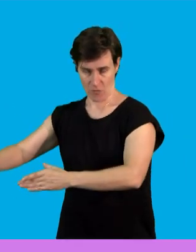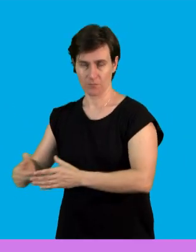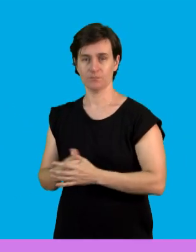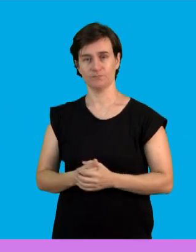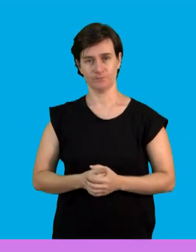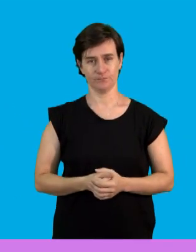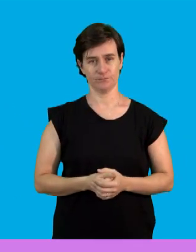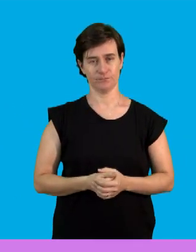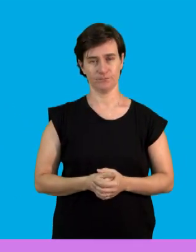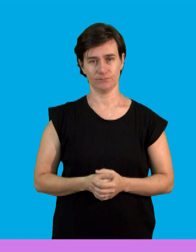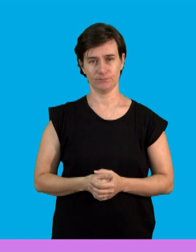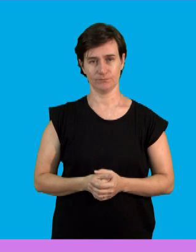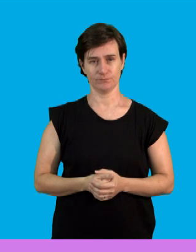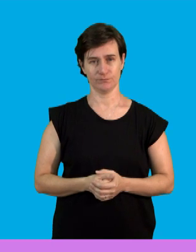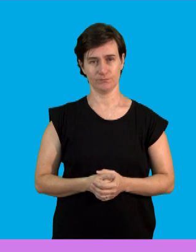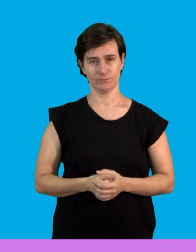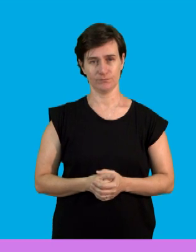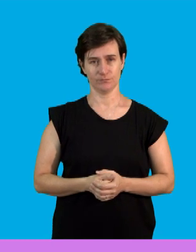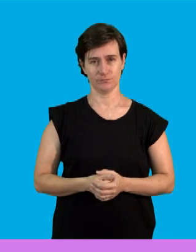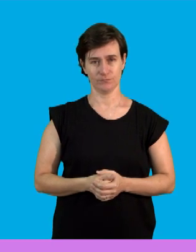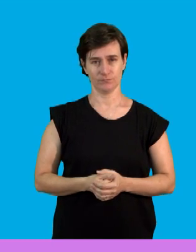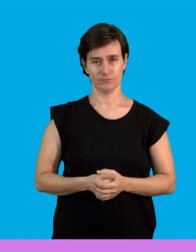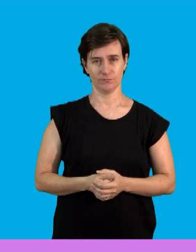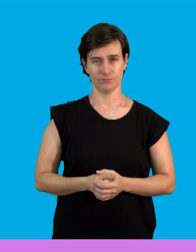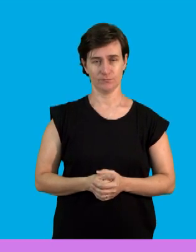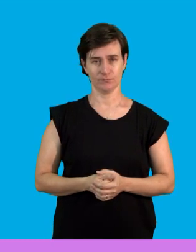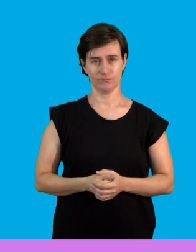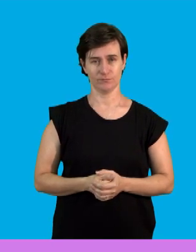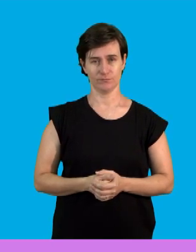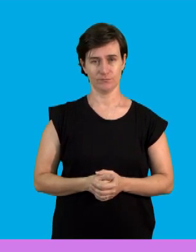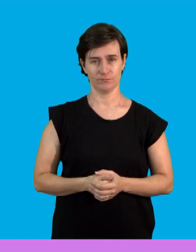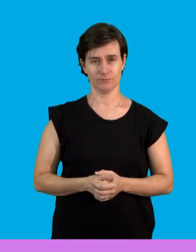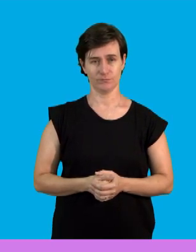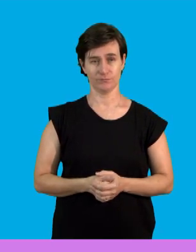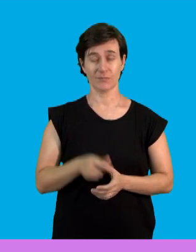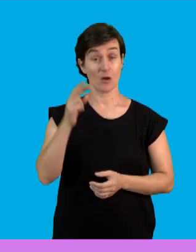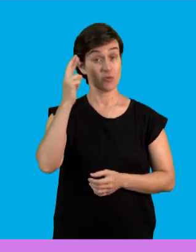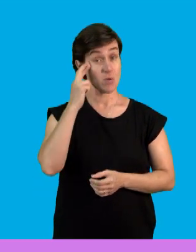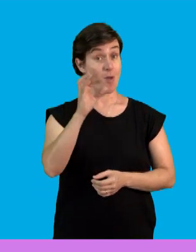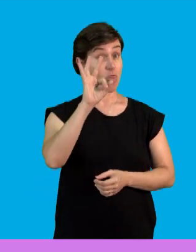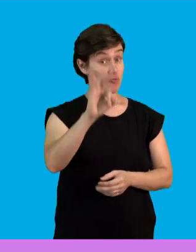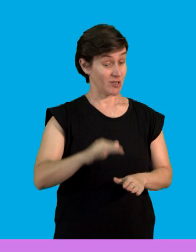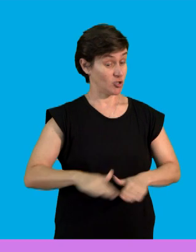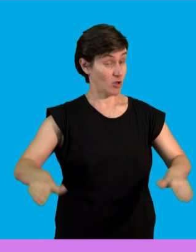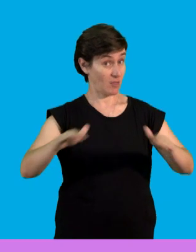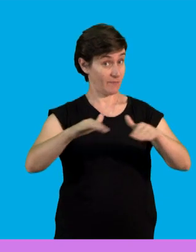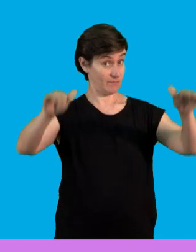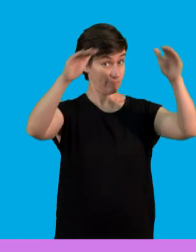there is going to be 4 per shelf.